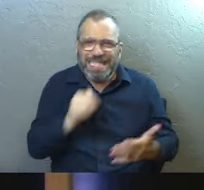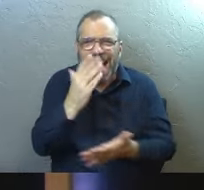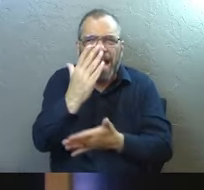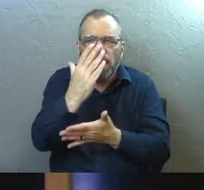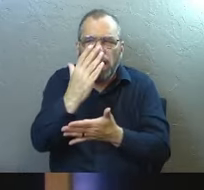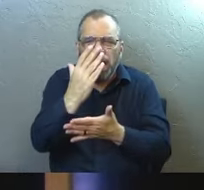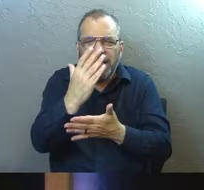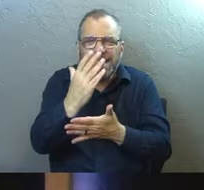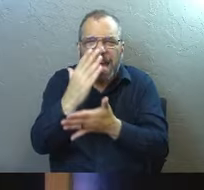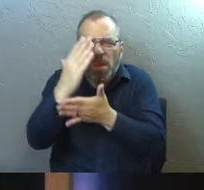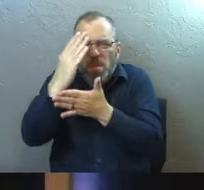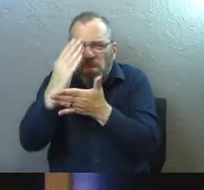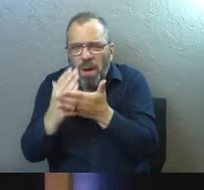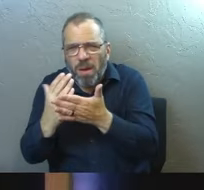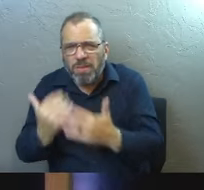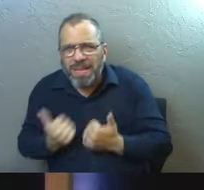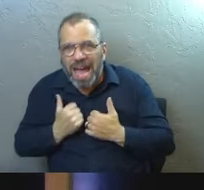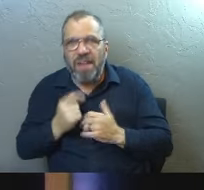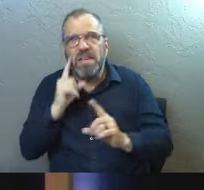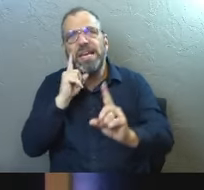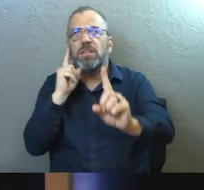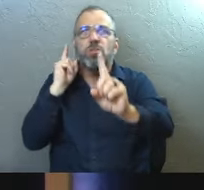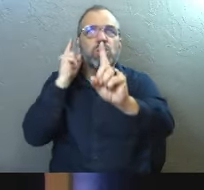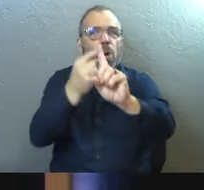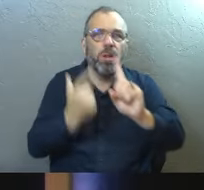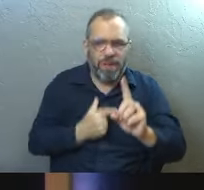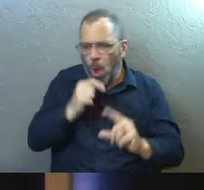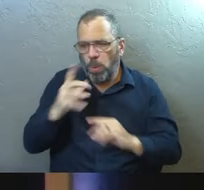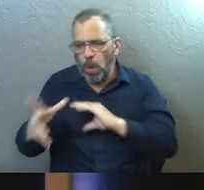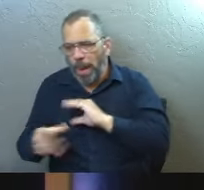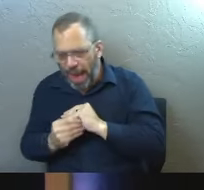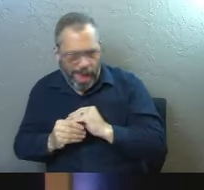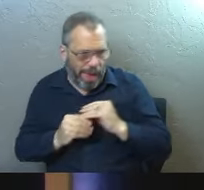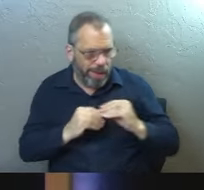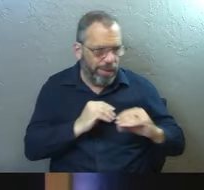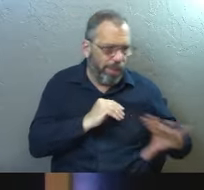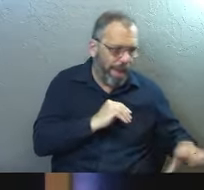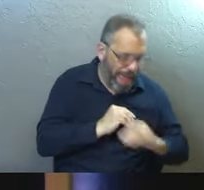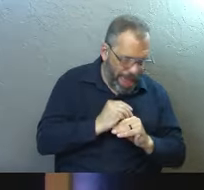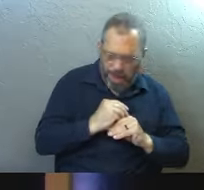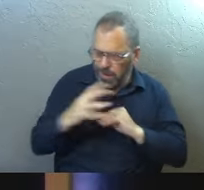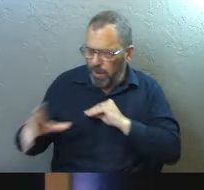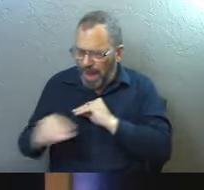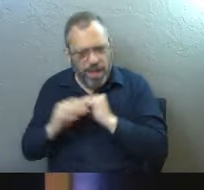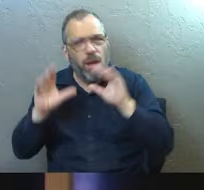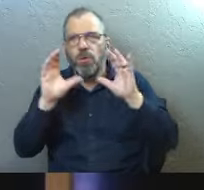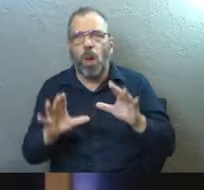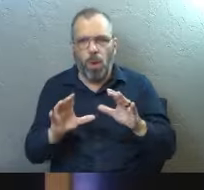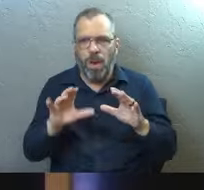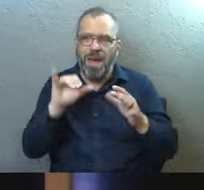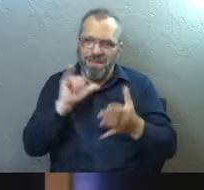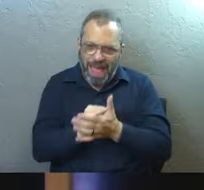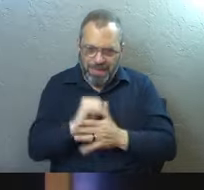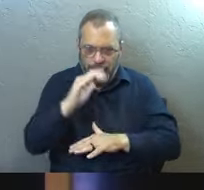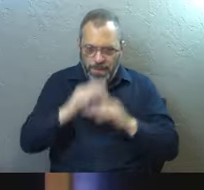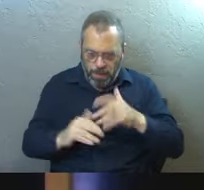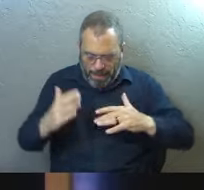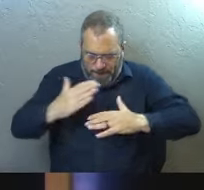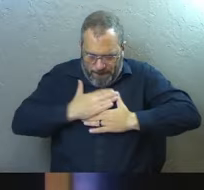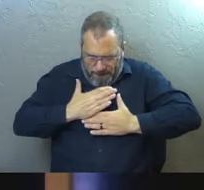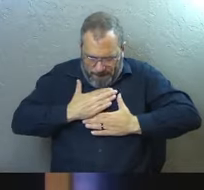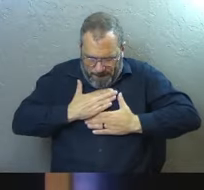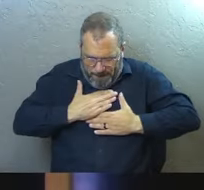life. This is the goal of our life. This isn't the add-on thing over here that I get when I have time, but this is what I'm building my